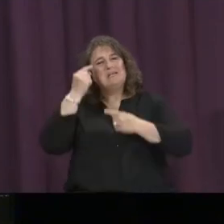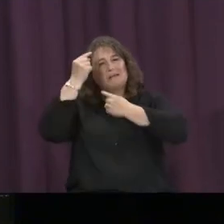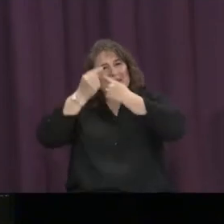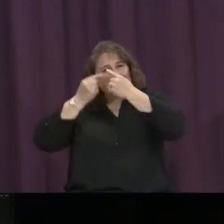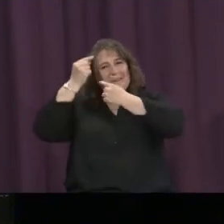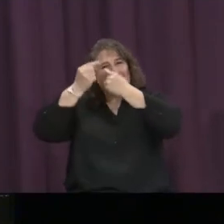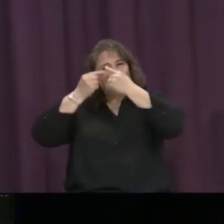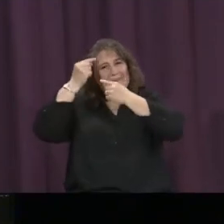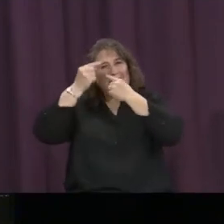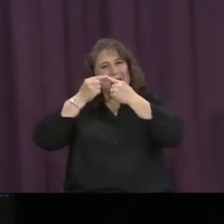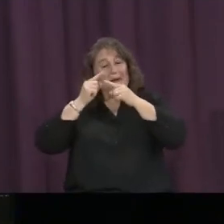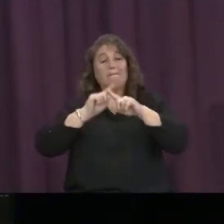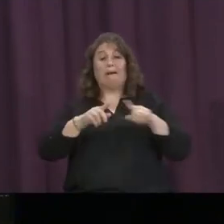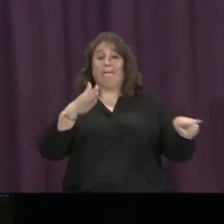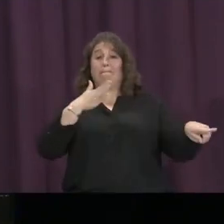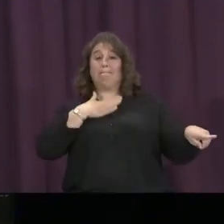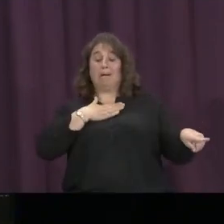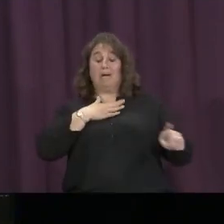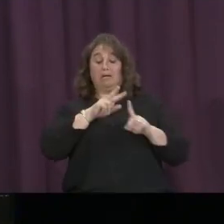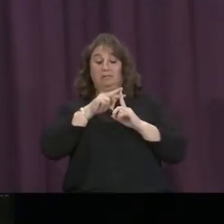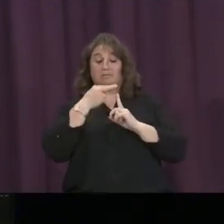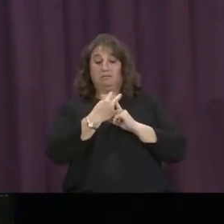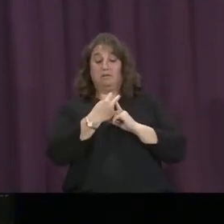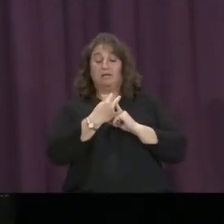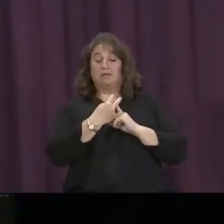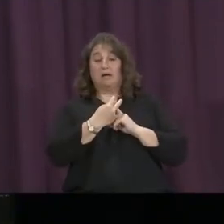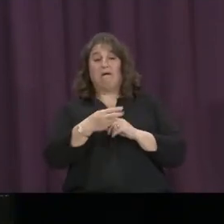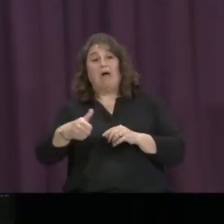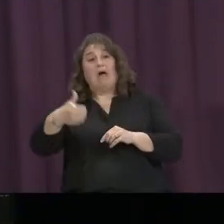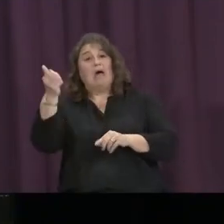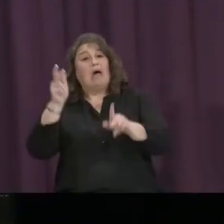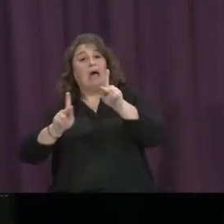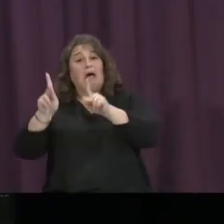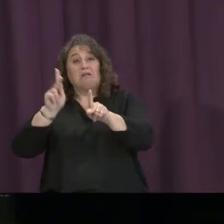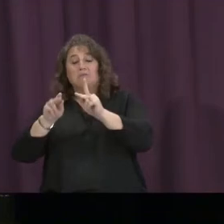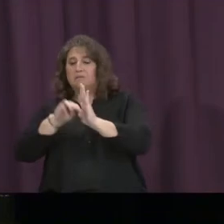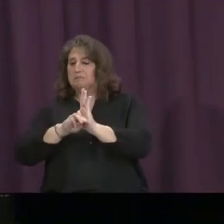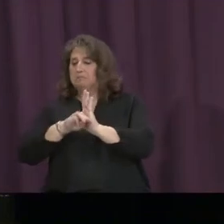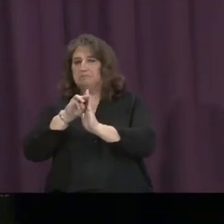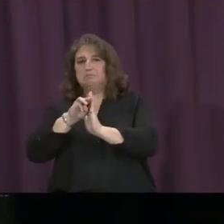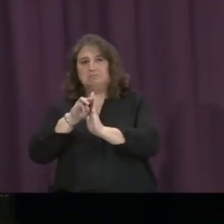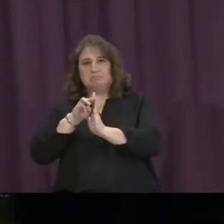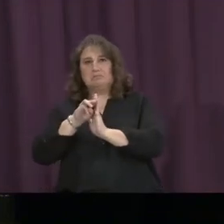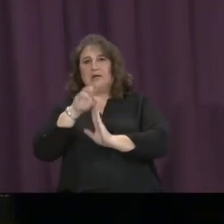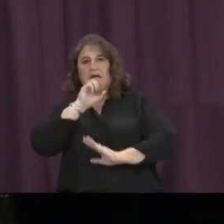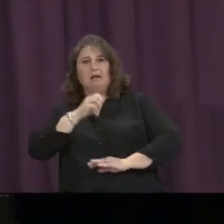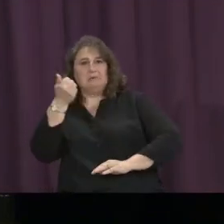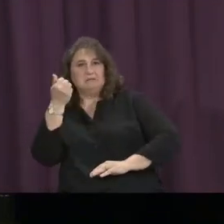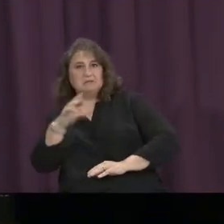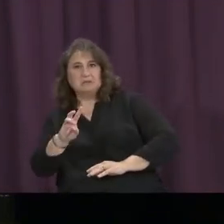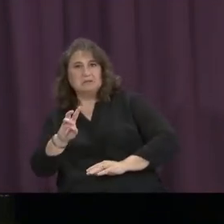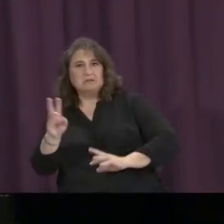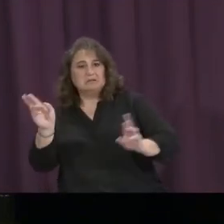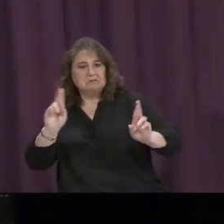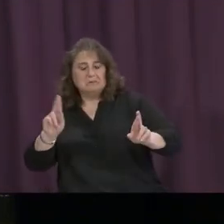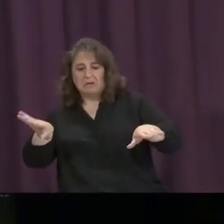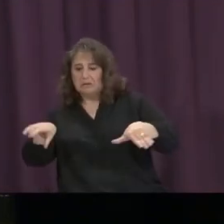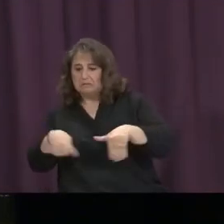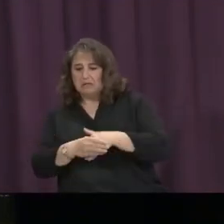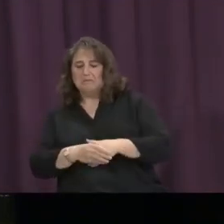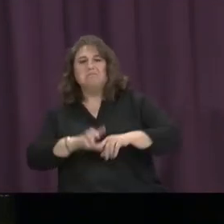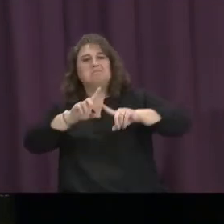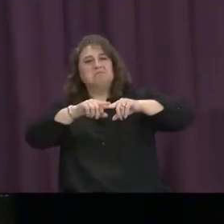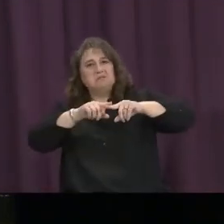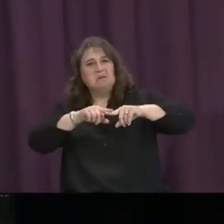where you are. But that's from my perspective. Some people, you know, have already been mature, you know, at 16. They were ready to go then. Right. never know.